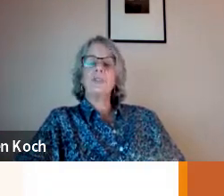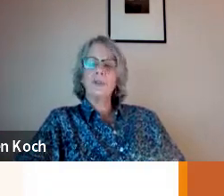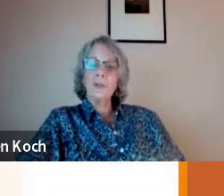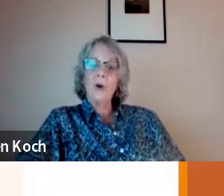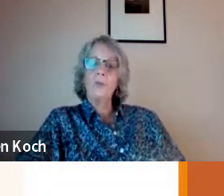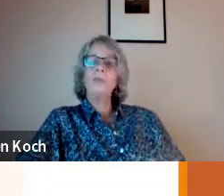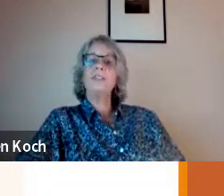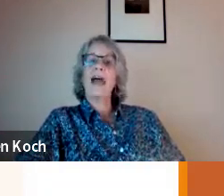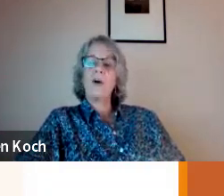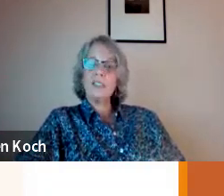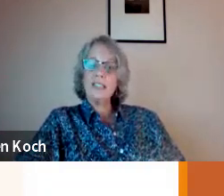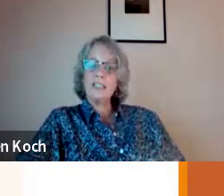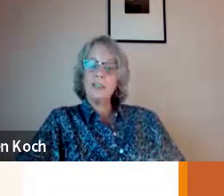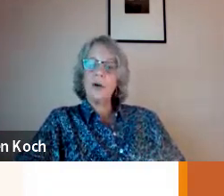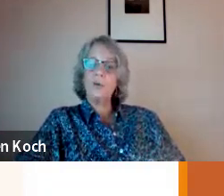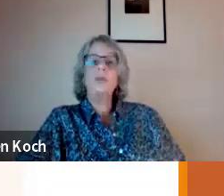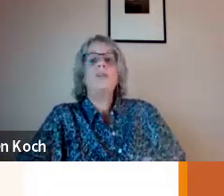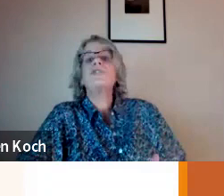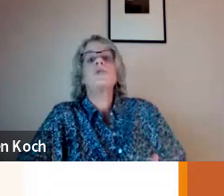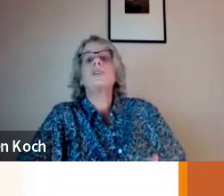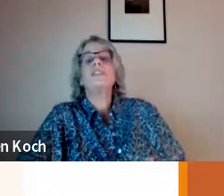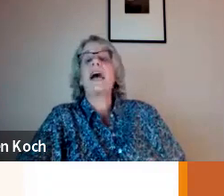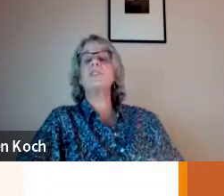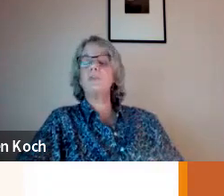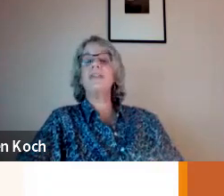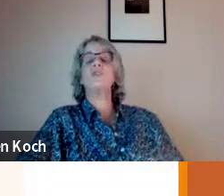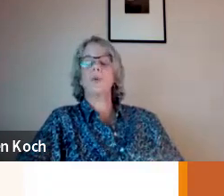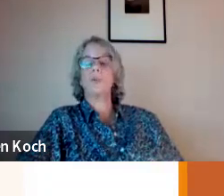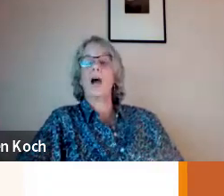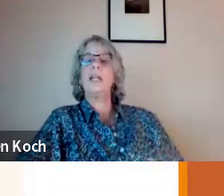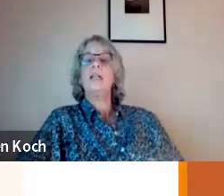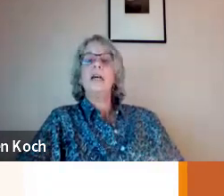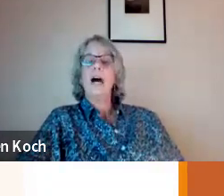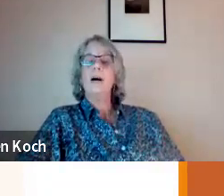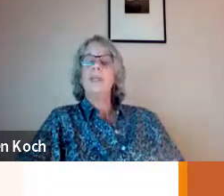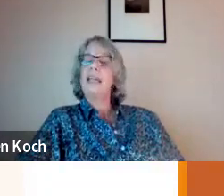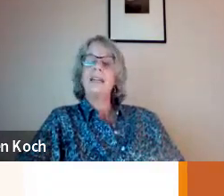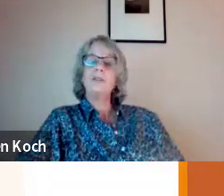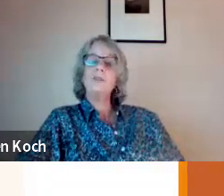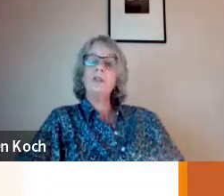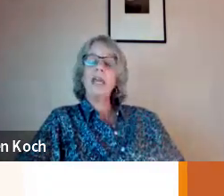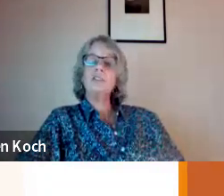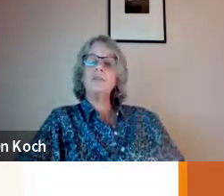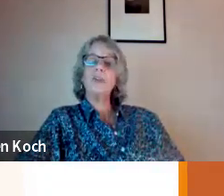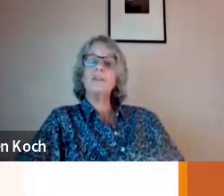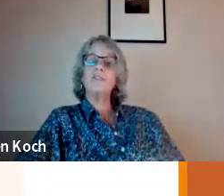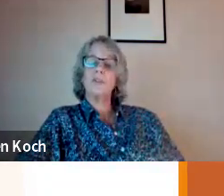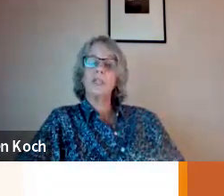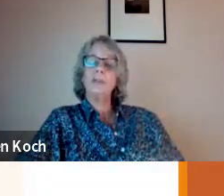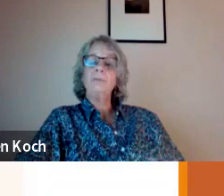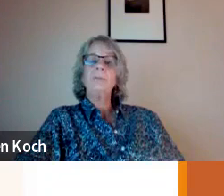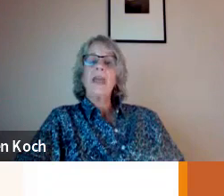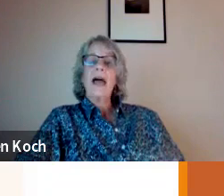desire to return home to the house that he still owned. He wasn't sure if his house had been sold or not. He had had little communication with